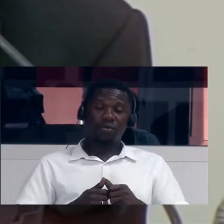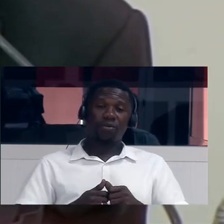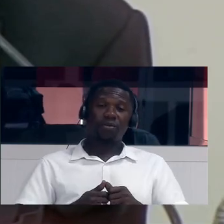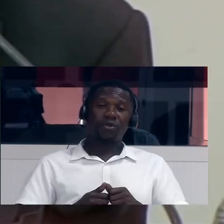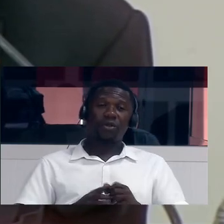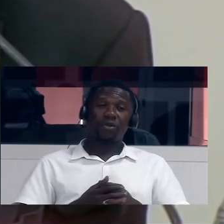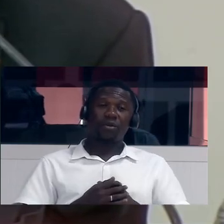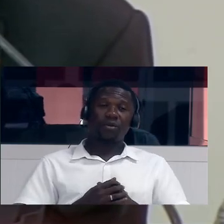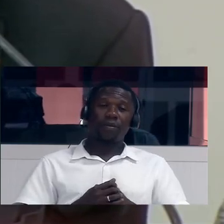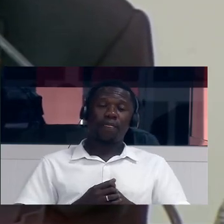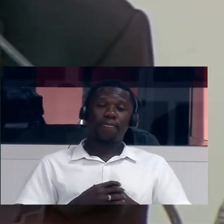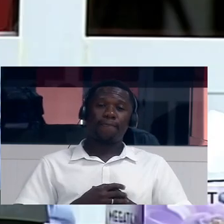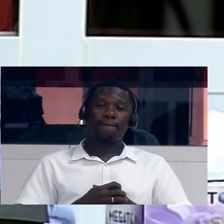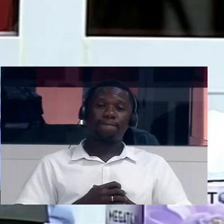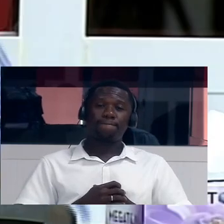that procession.